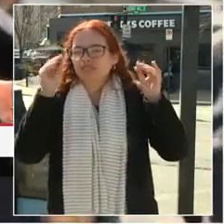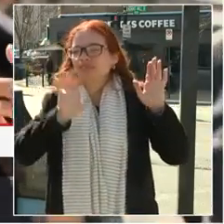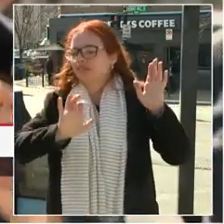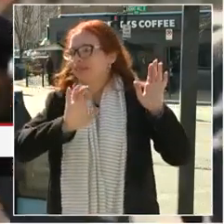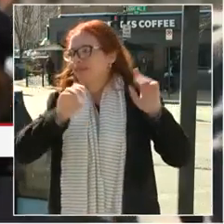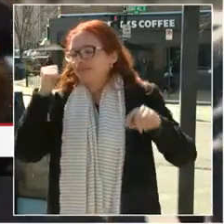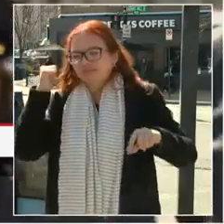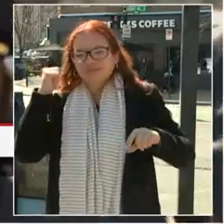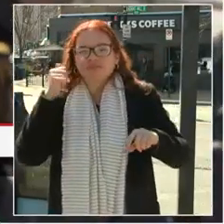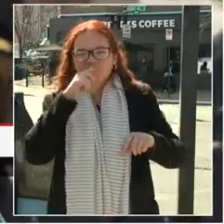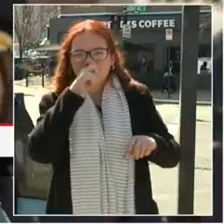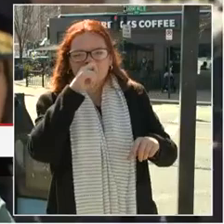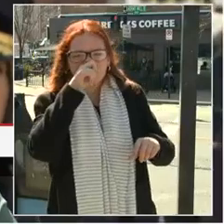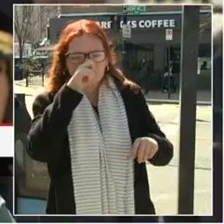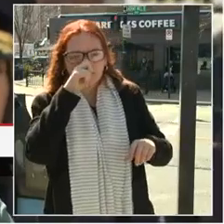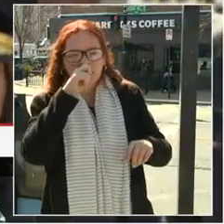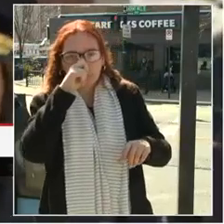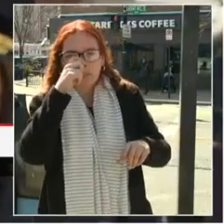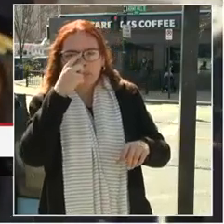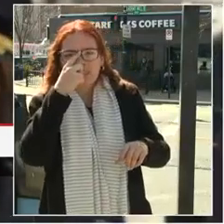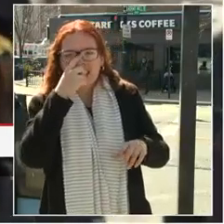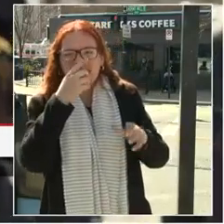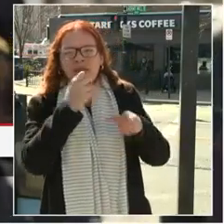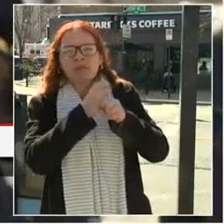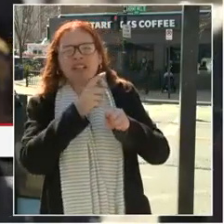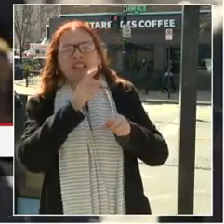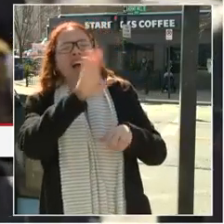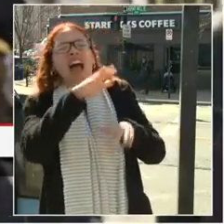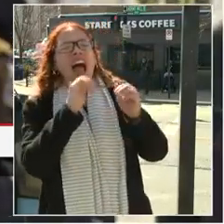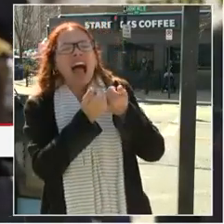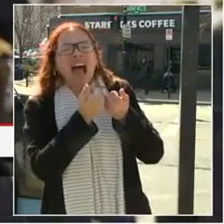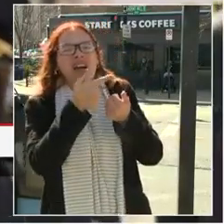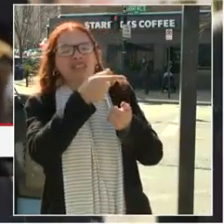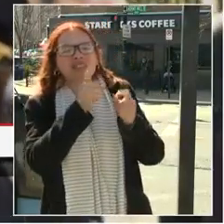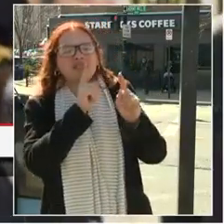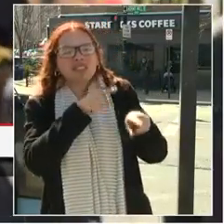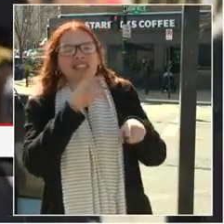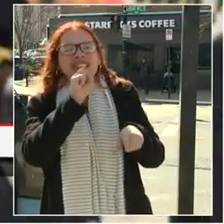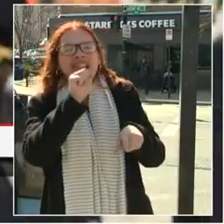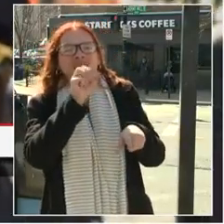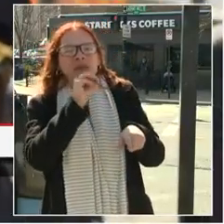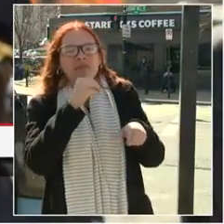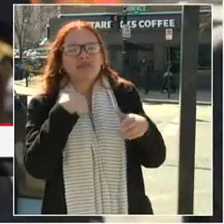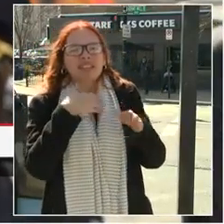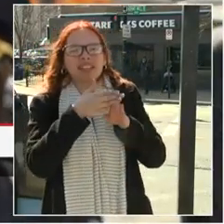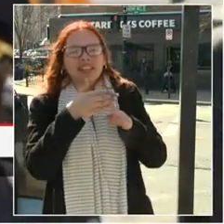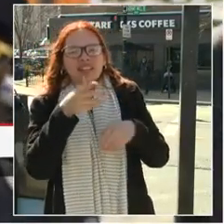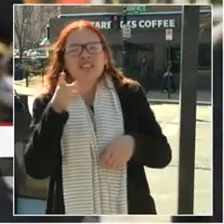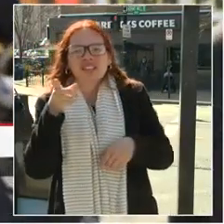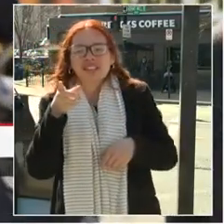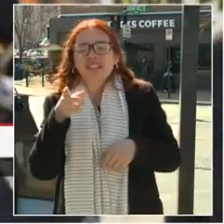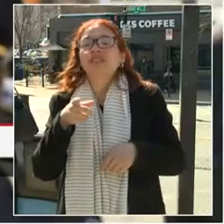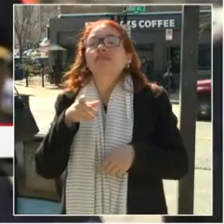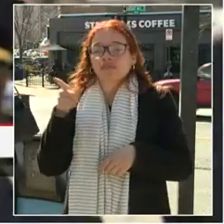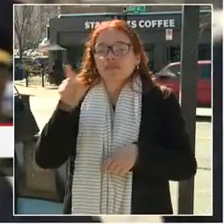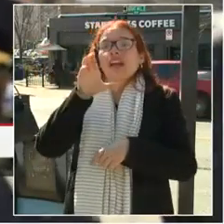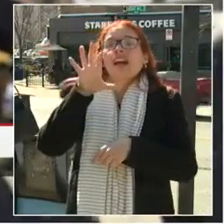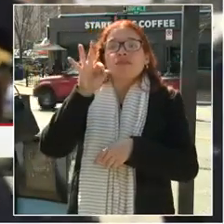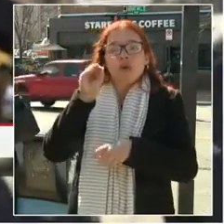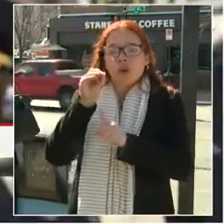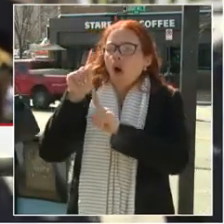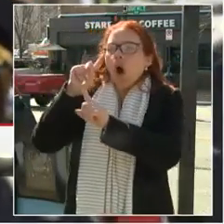I'm not sure how to answer that question, Sam, other than to say the CFO is the only entity